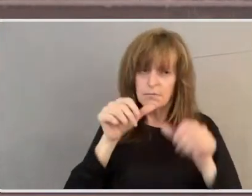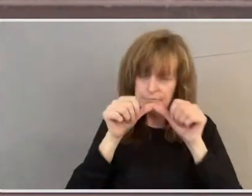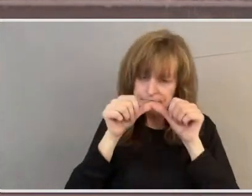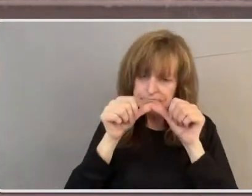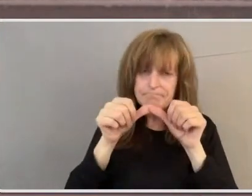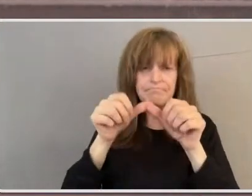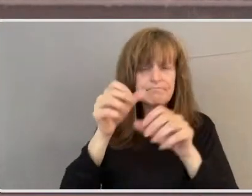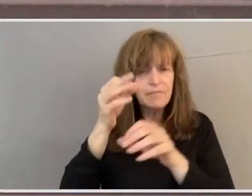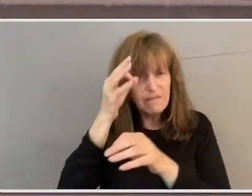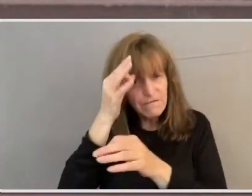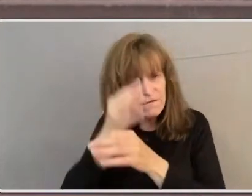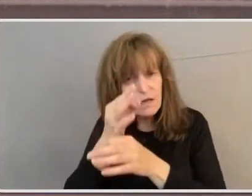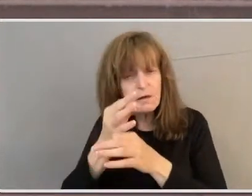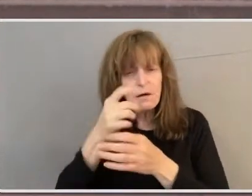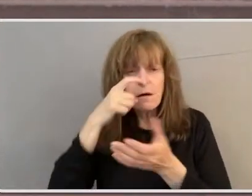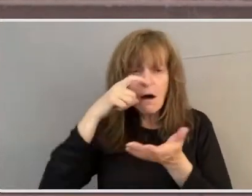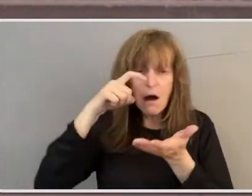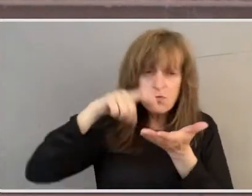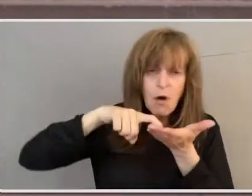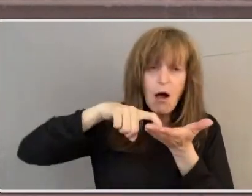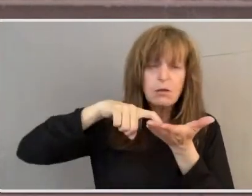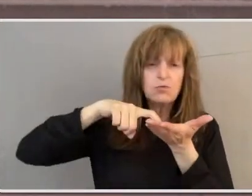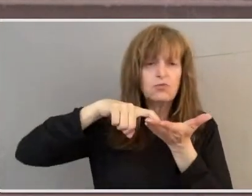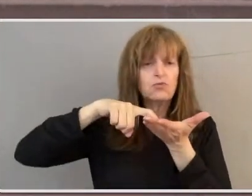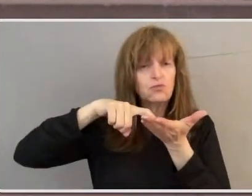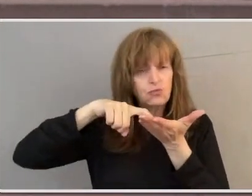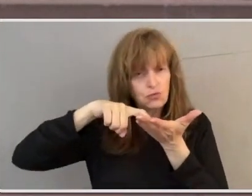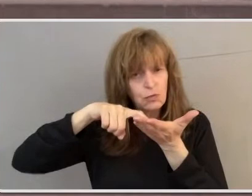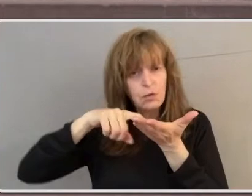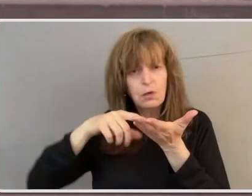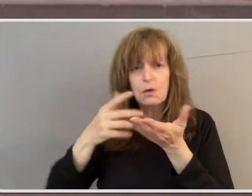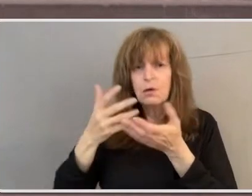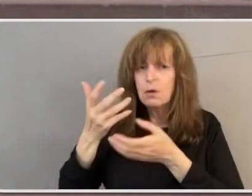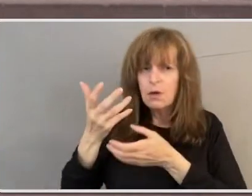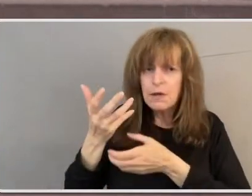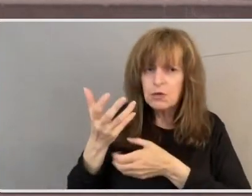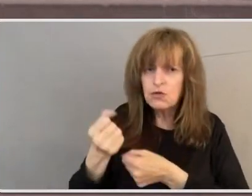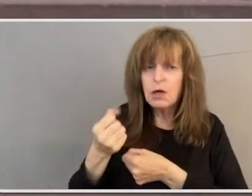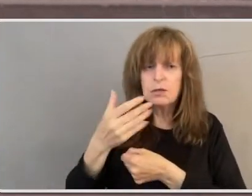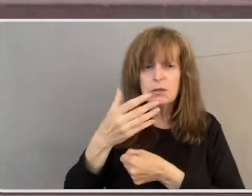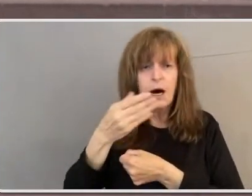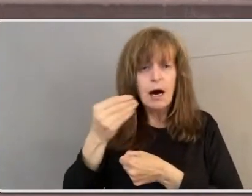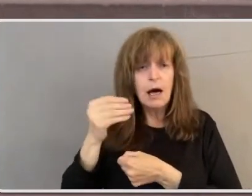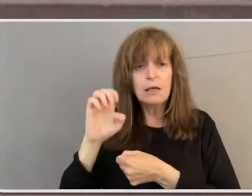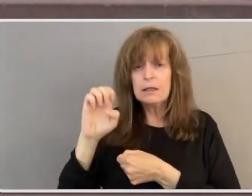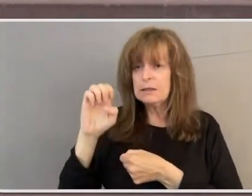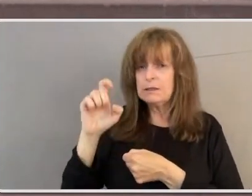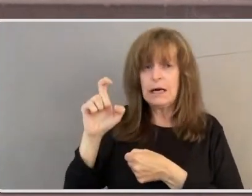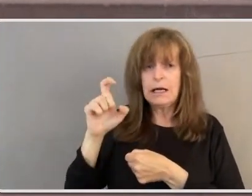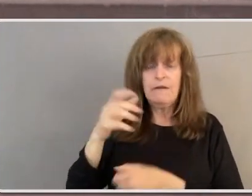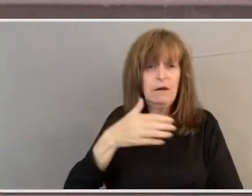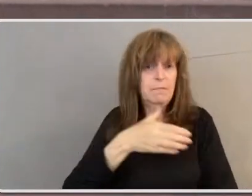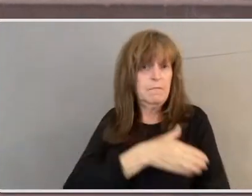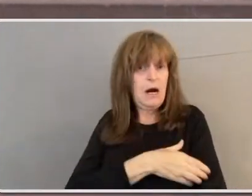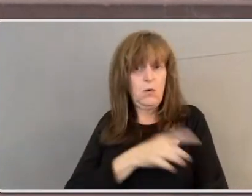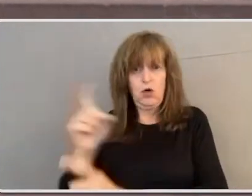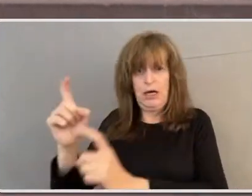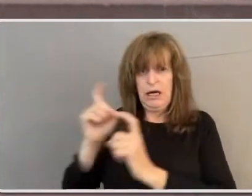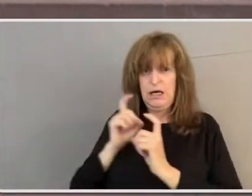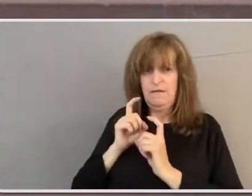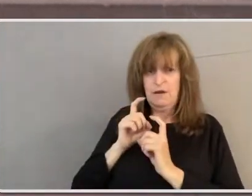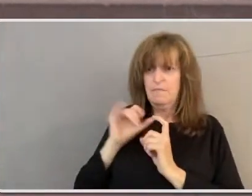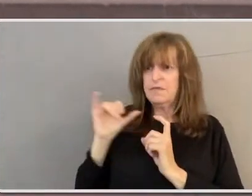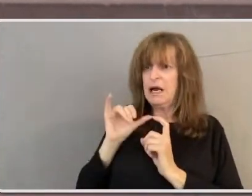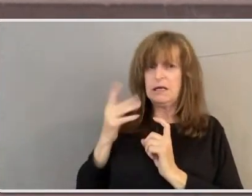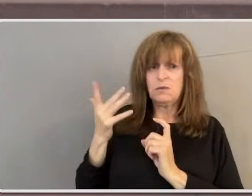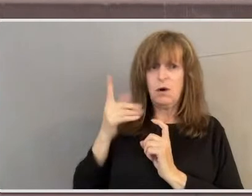the executive powers and trust reposed in me as Premier and President of the Council and Minister